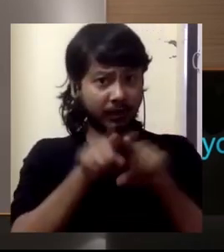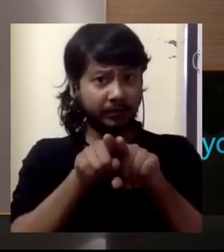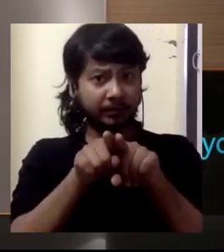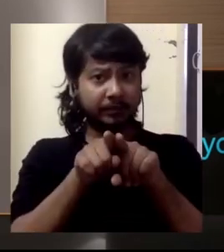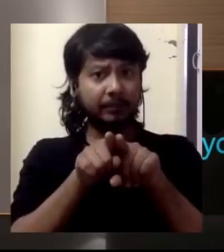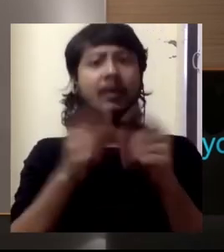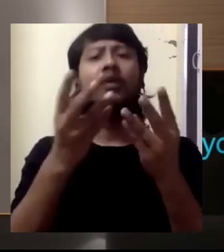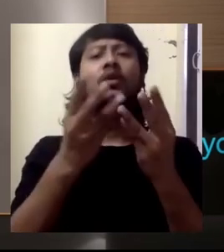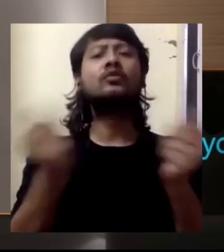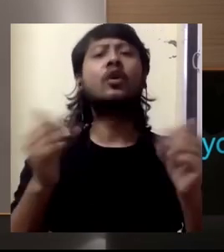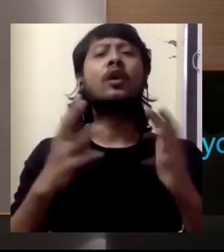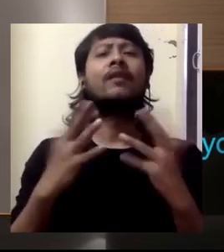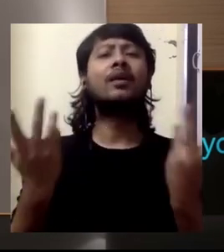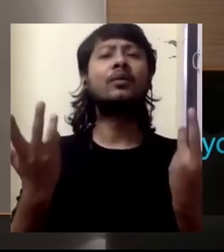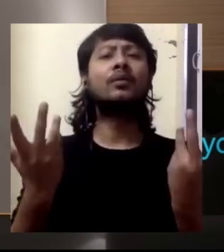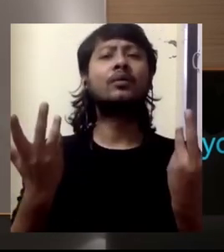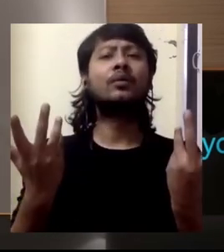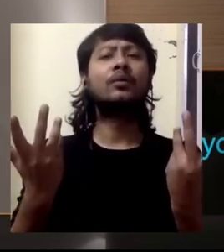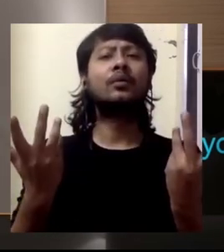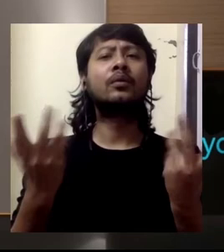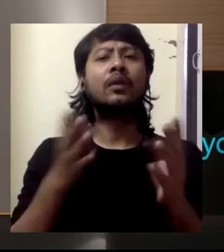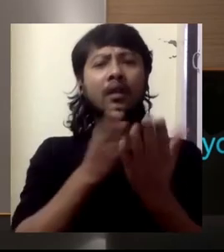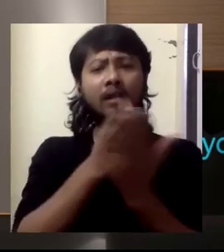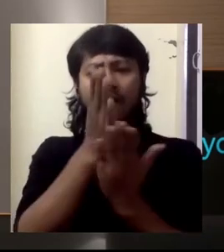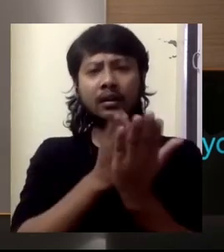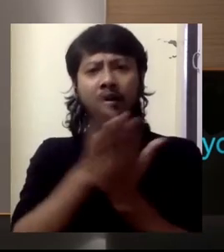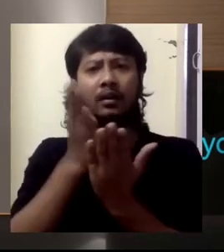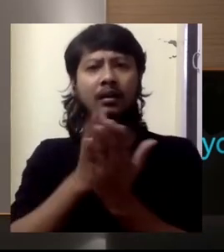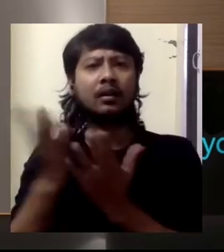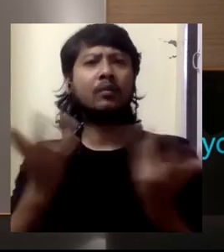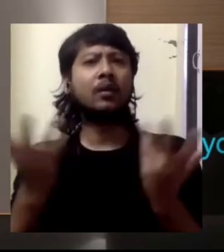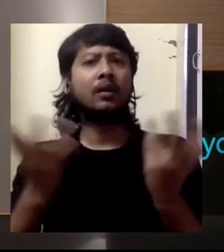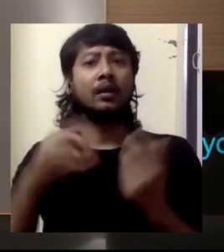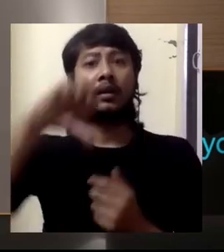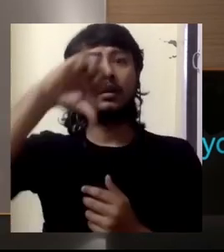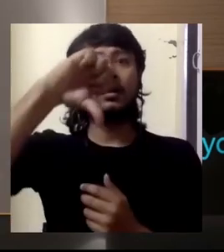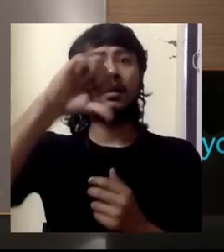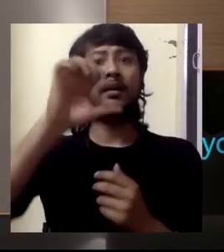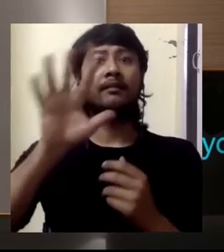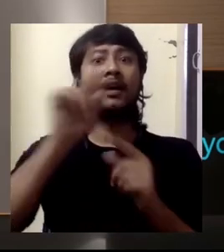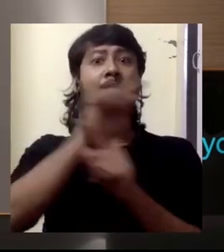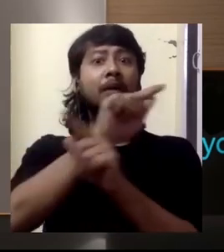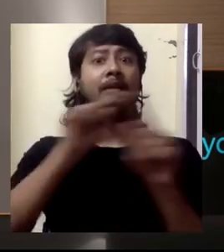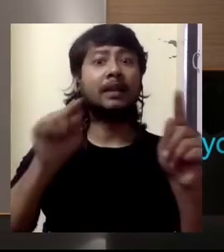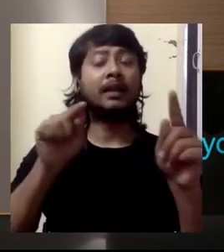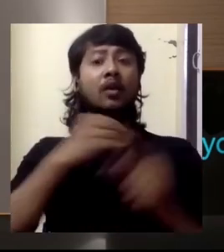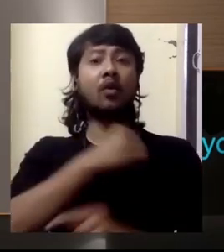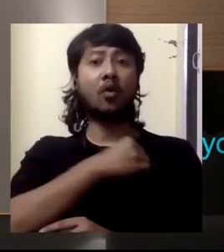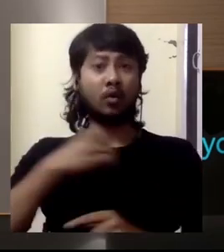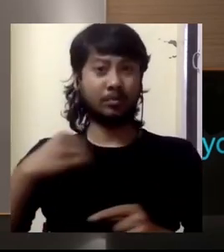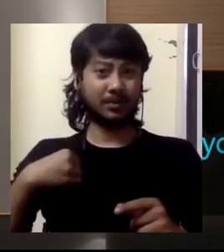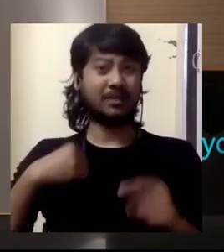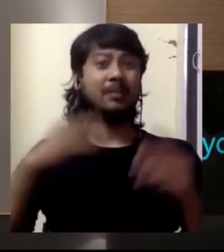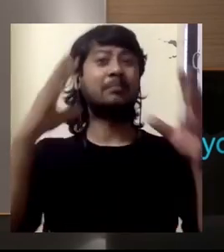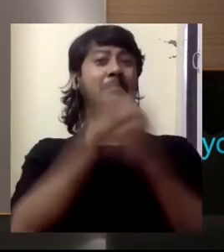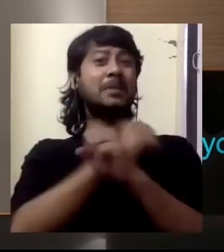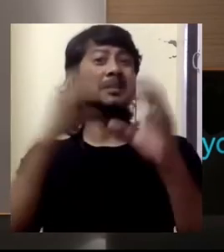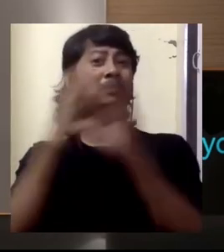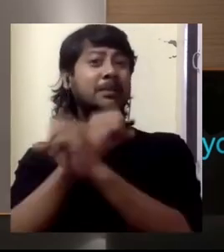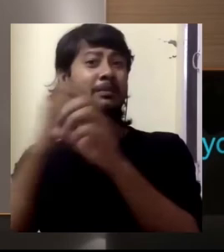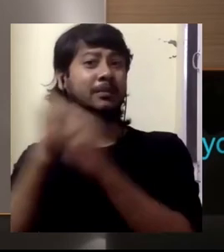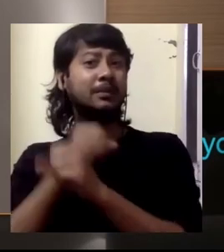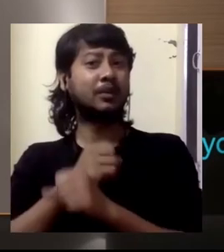does it take? If you think about the 95% treatment gap in clinical terms, do we know there are less than